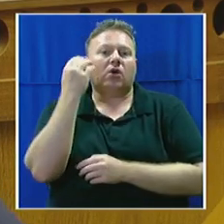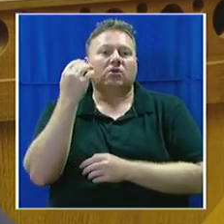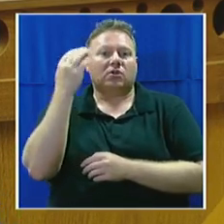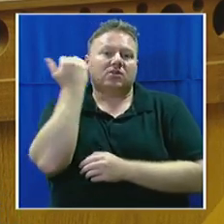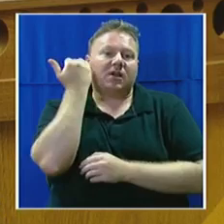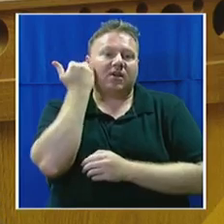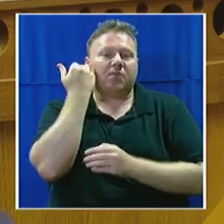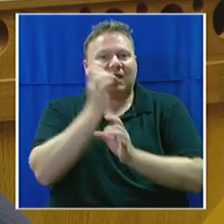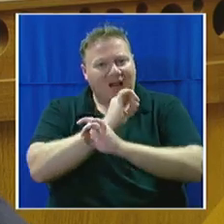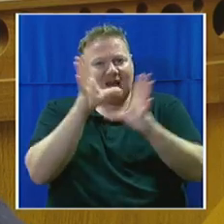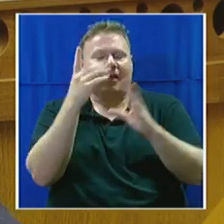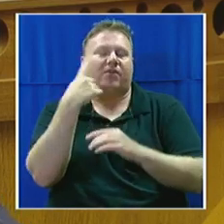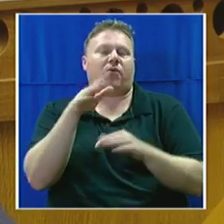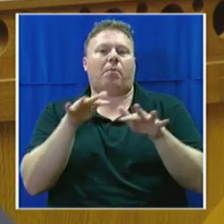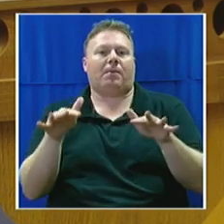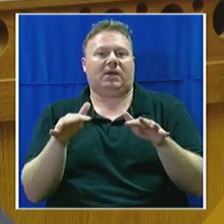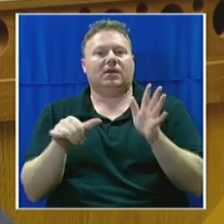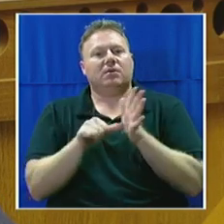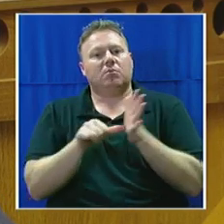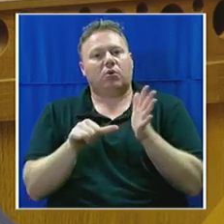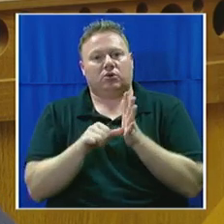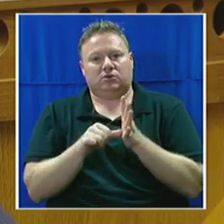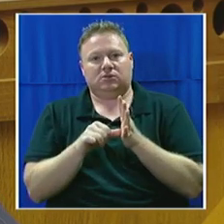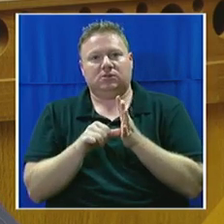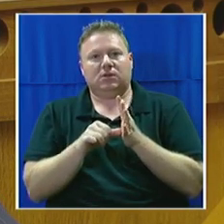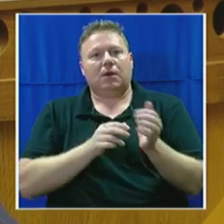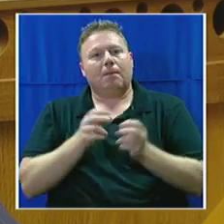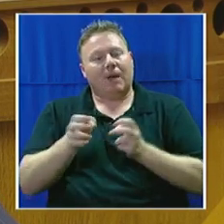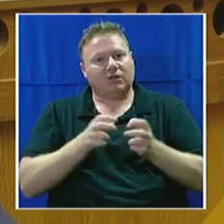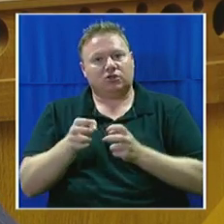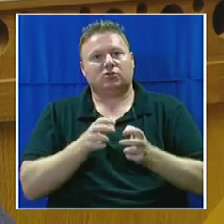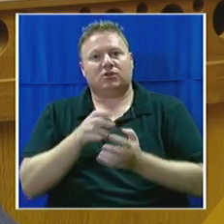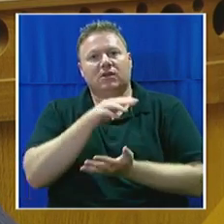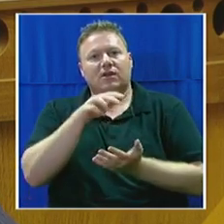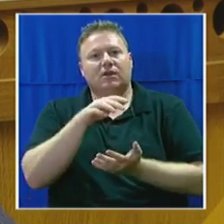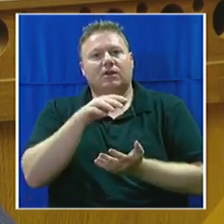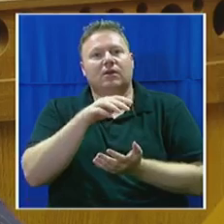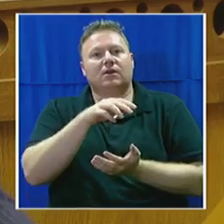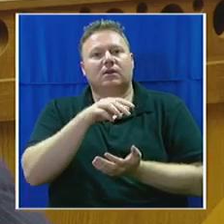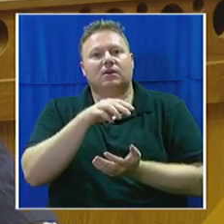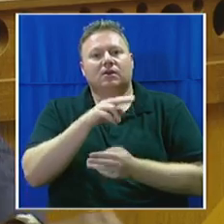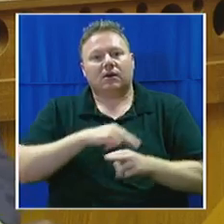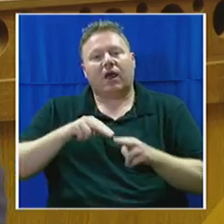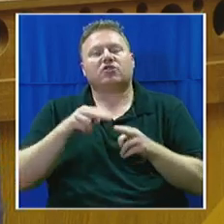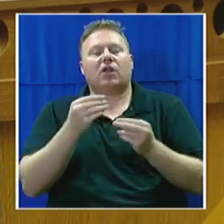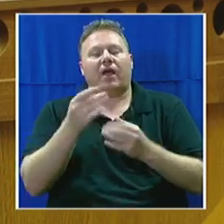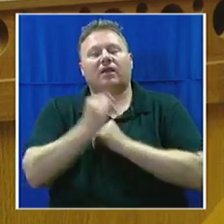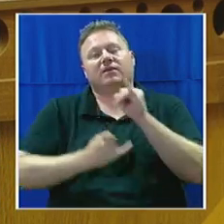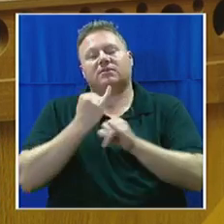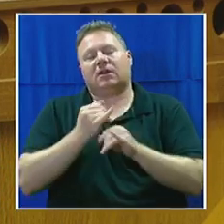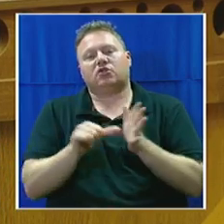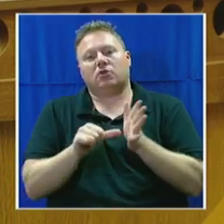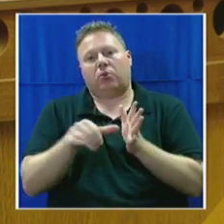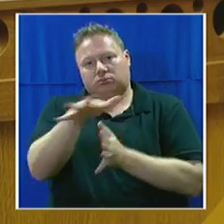with the public, which is of crucial importance when managing a matter of national and international public importance such as this